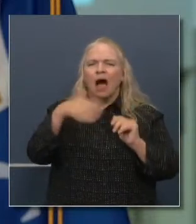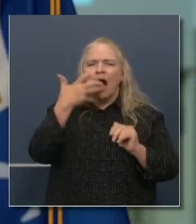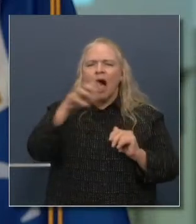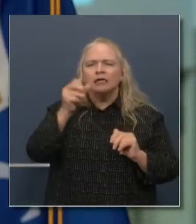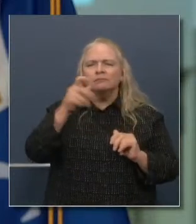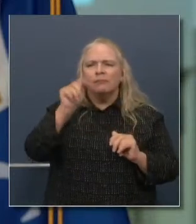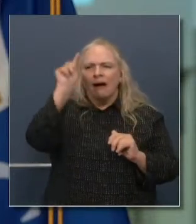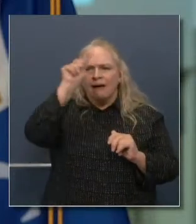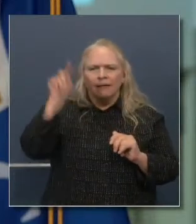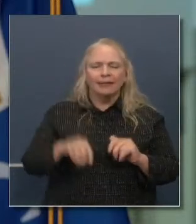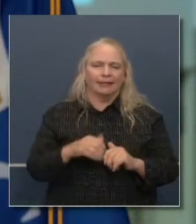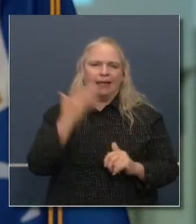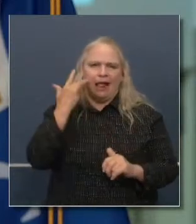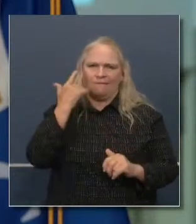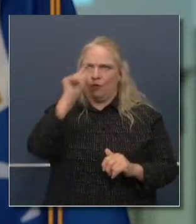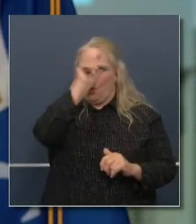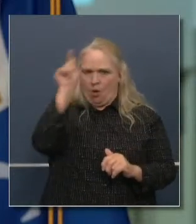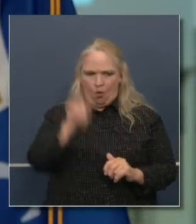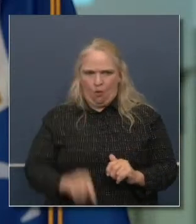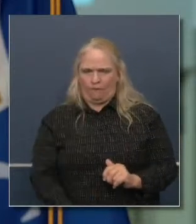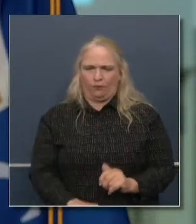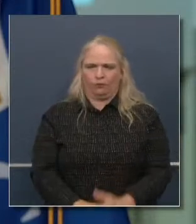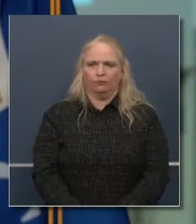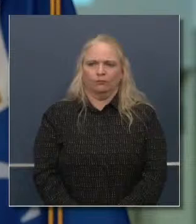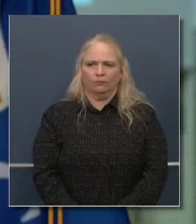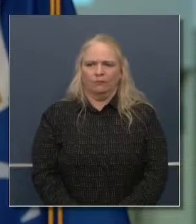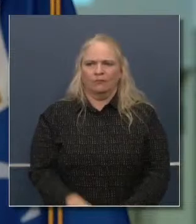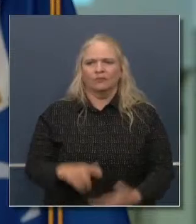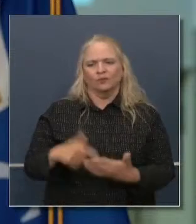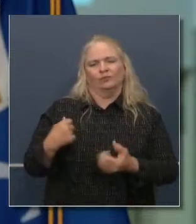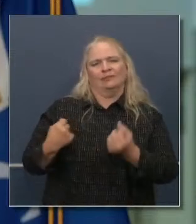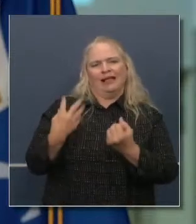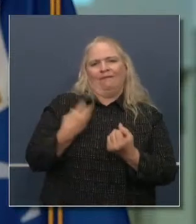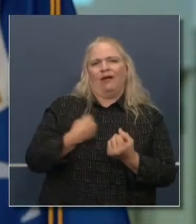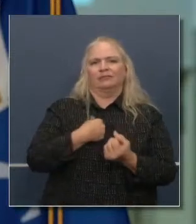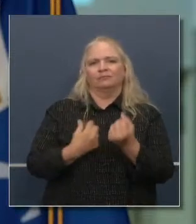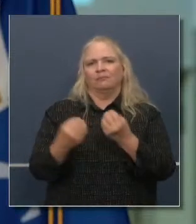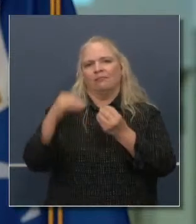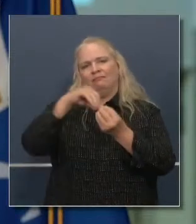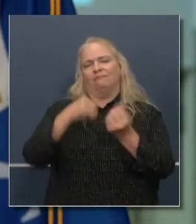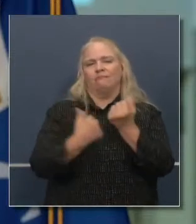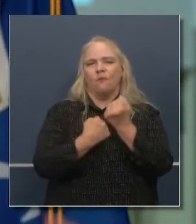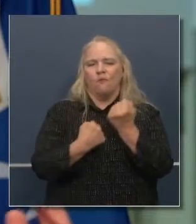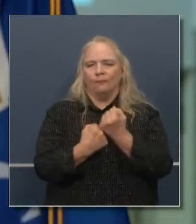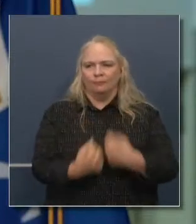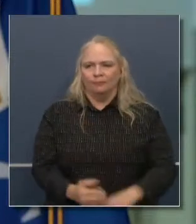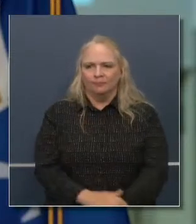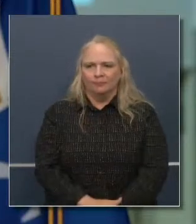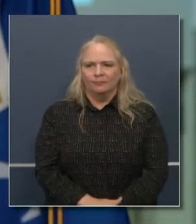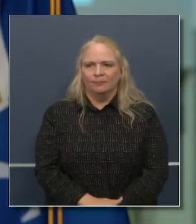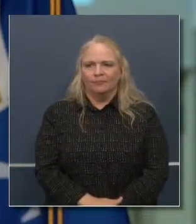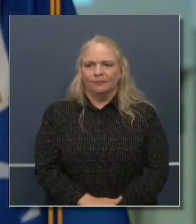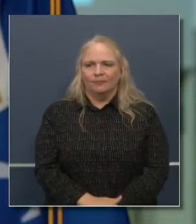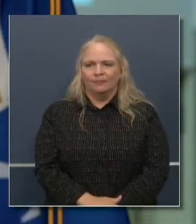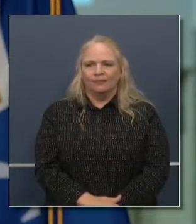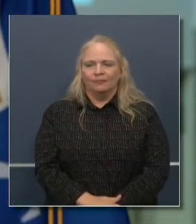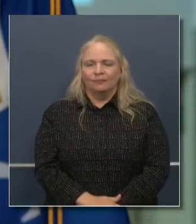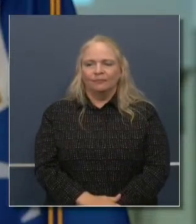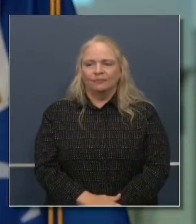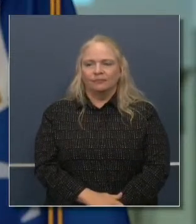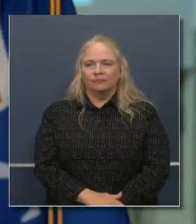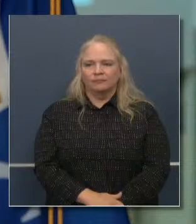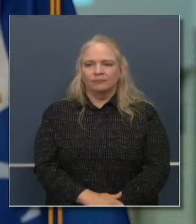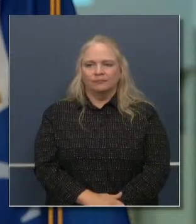some of these calls without getting into the particulars, though these calls seemingly have been leaked, and they might as well just be public calls at